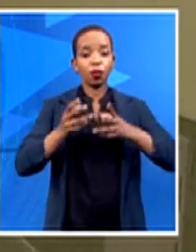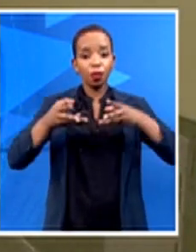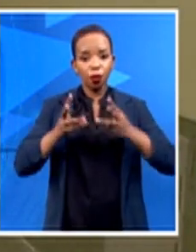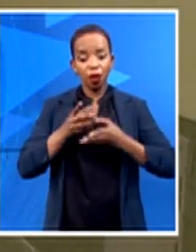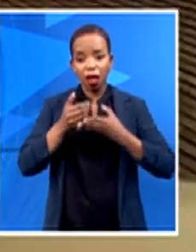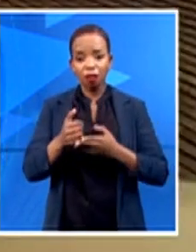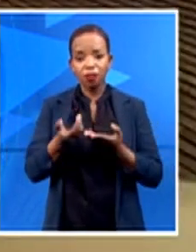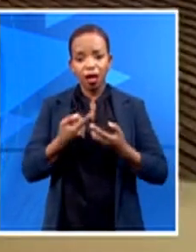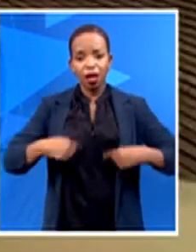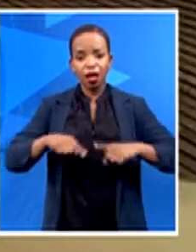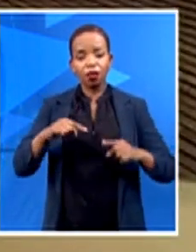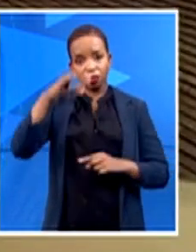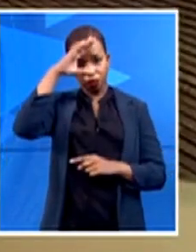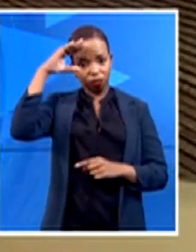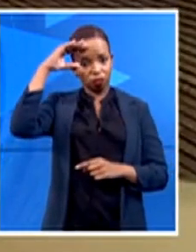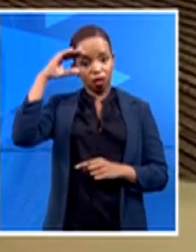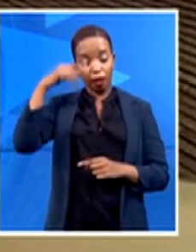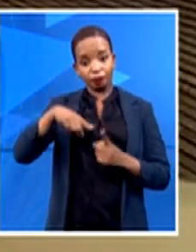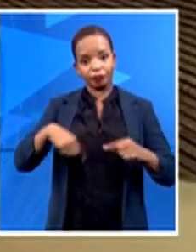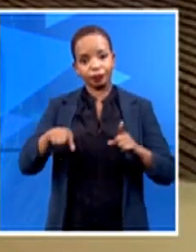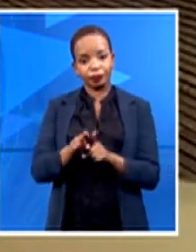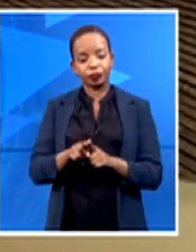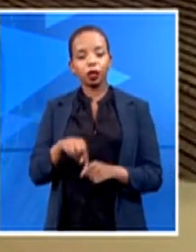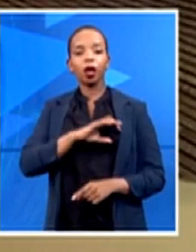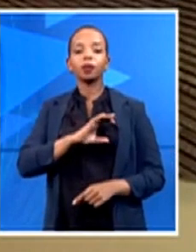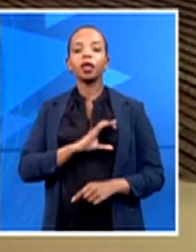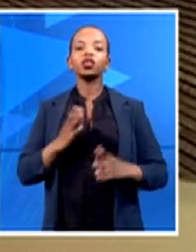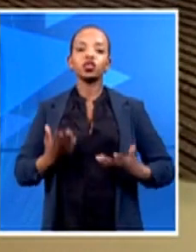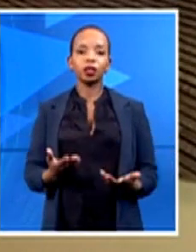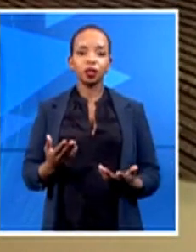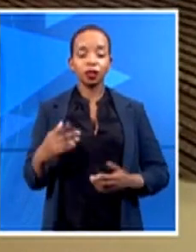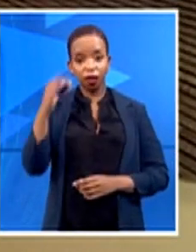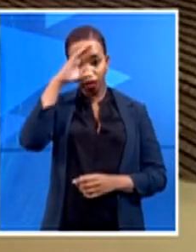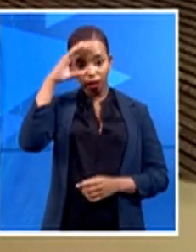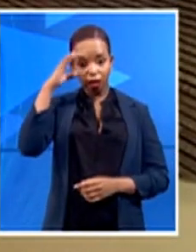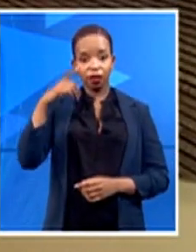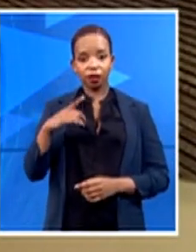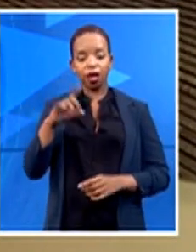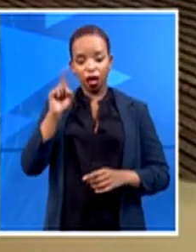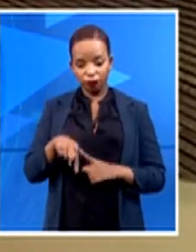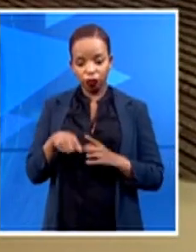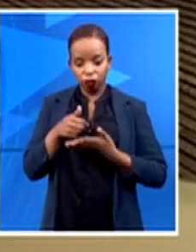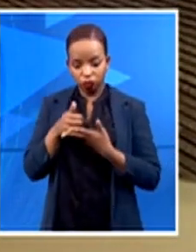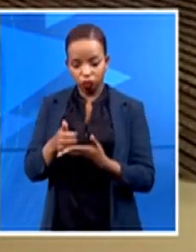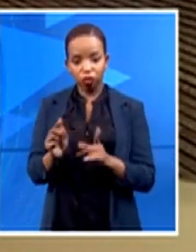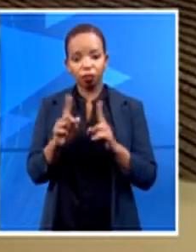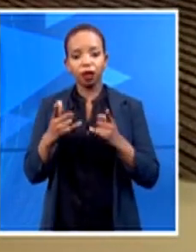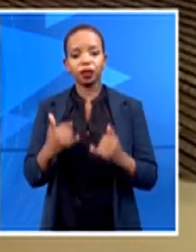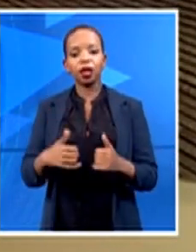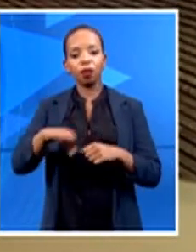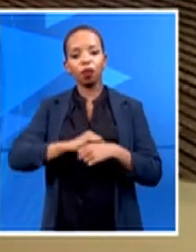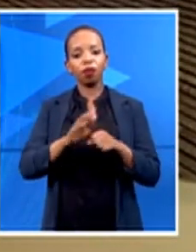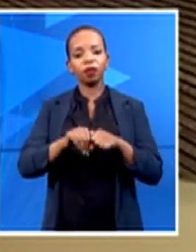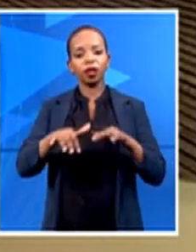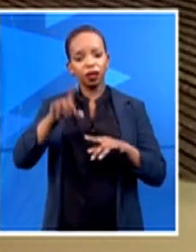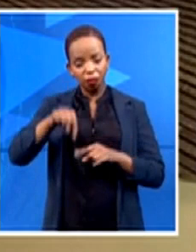profession, and COVID-19 has taught us to stay away from each other, distance ourselves from each other, which has been very challenging to me